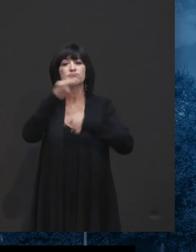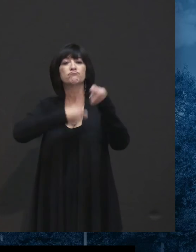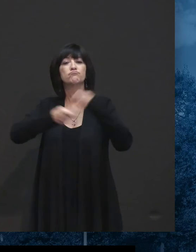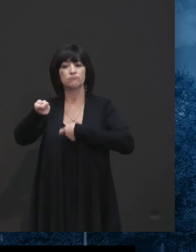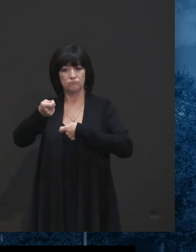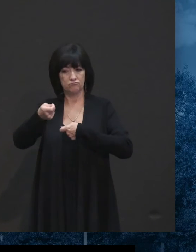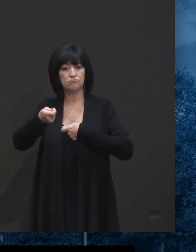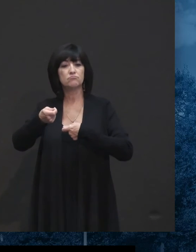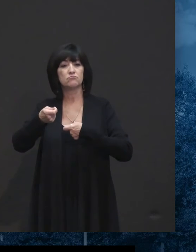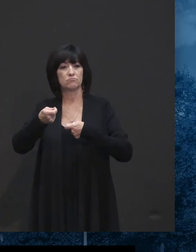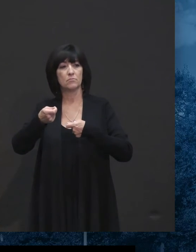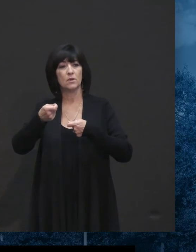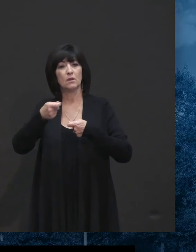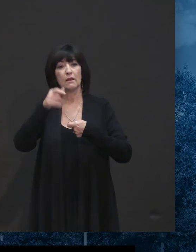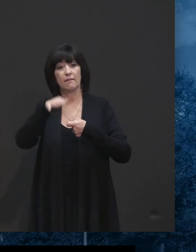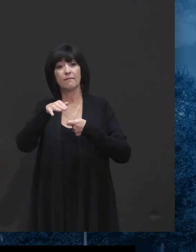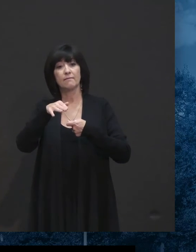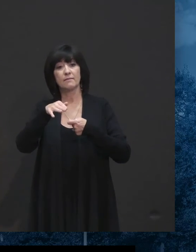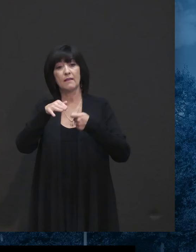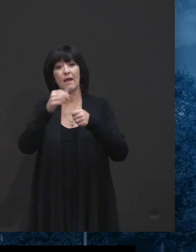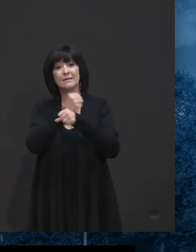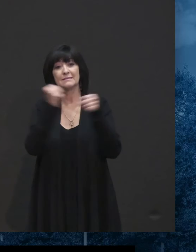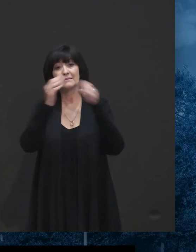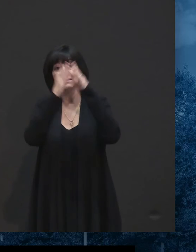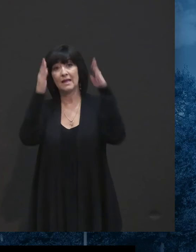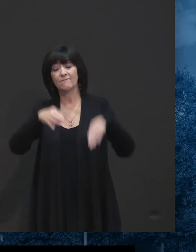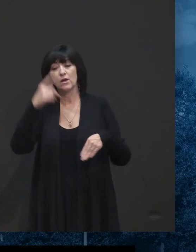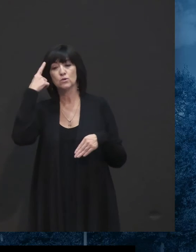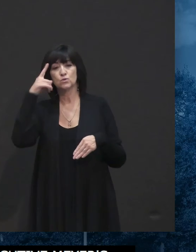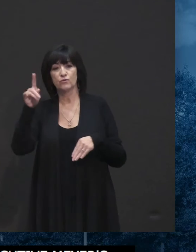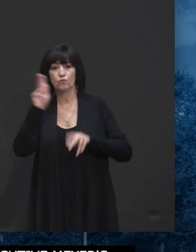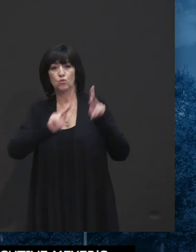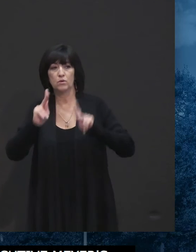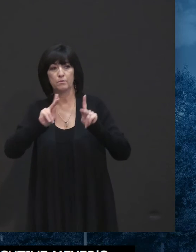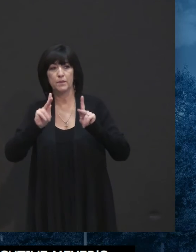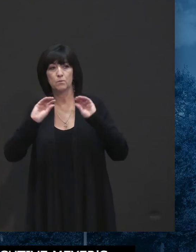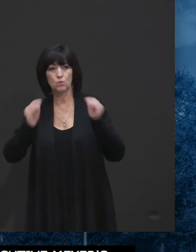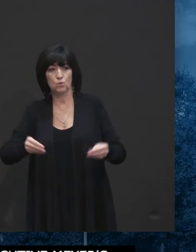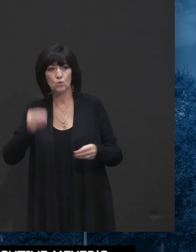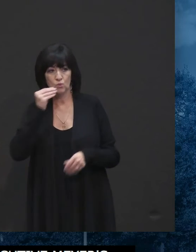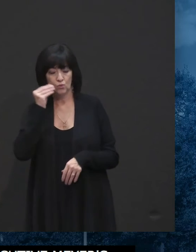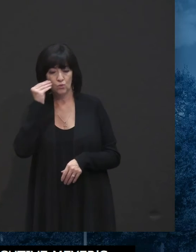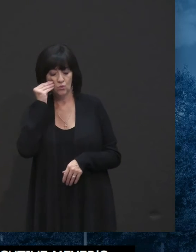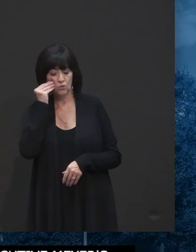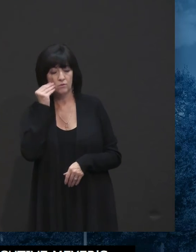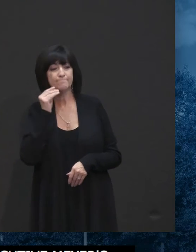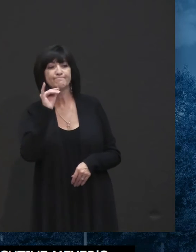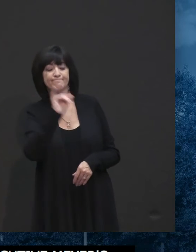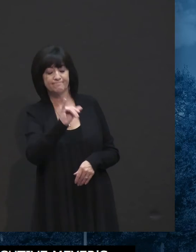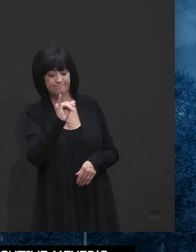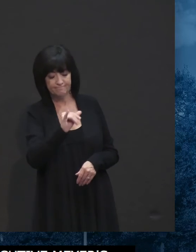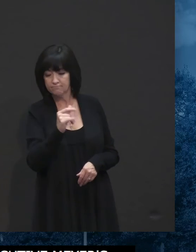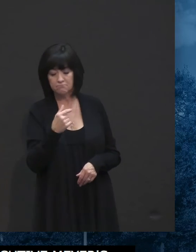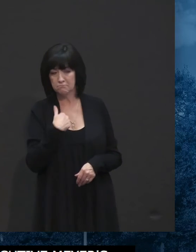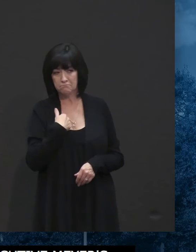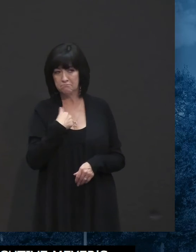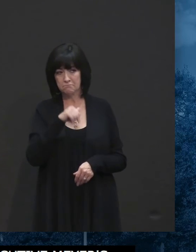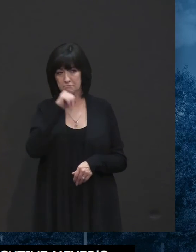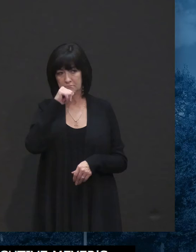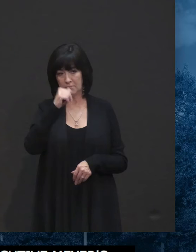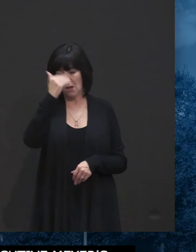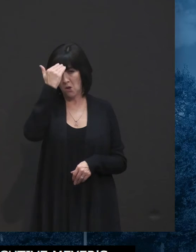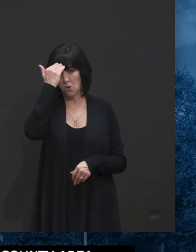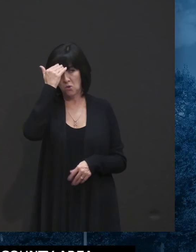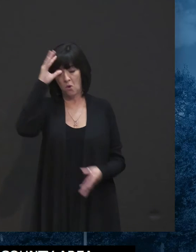services? Yeah, so I don't know a lot about the proposal by the county executive. I do